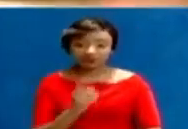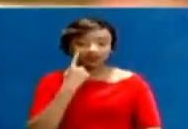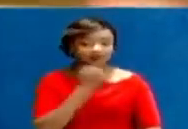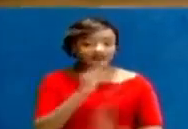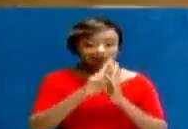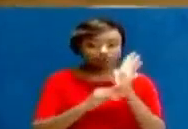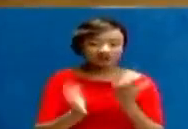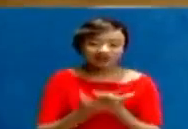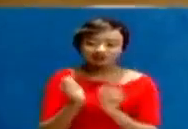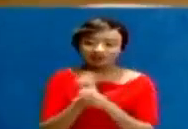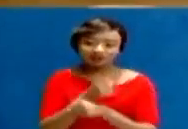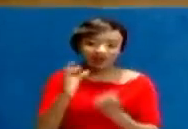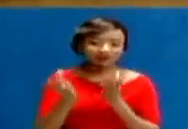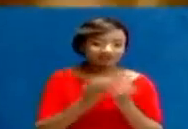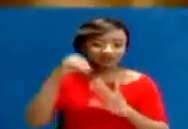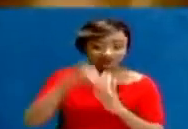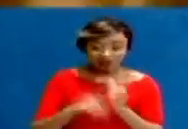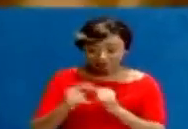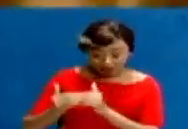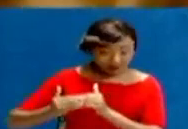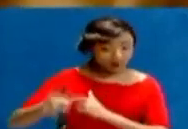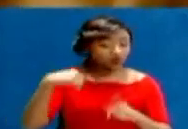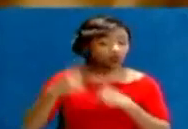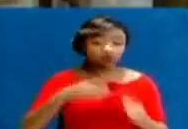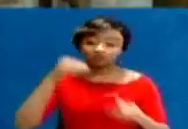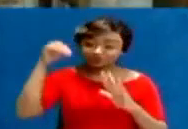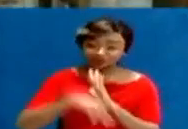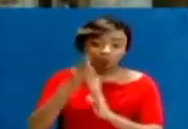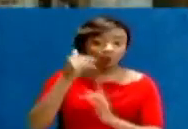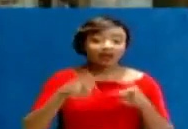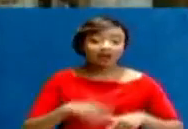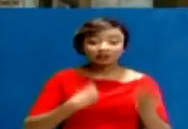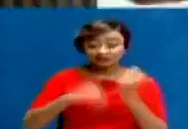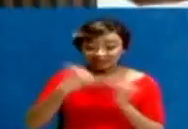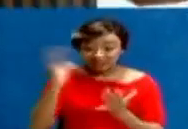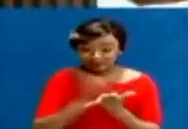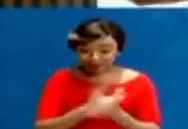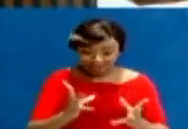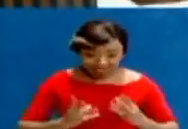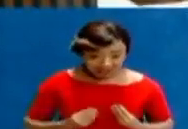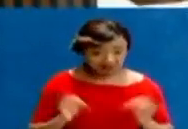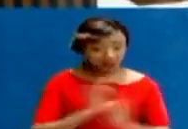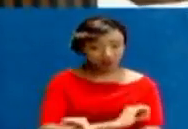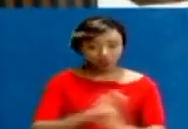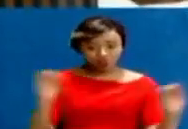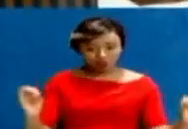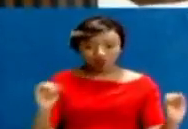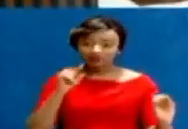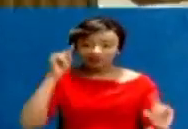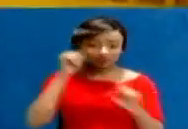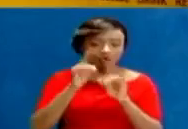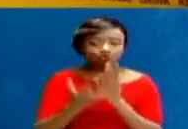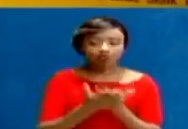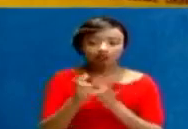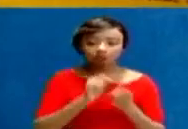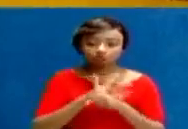decline. The company is expected to take a further hit as Kenya banned sale and consumption of alcohol in eateries and restaurants as a measure to